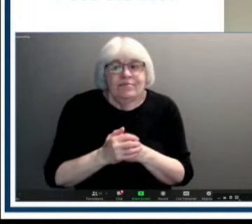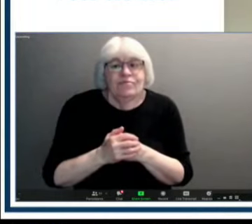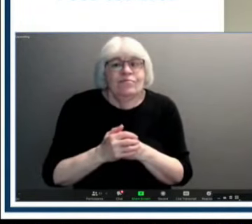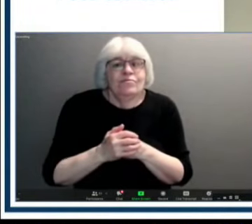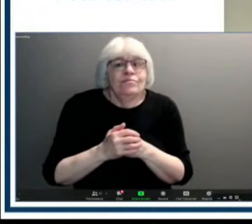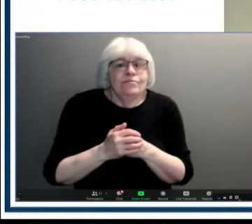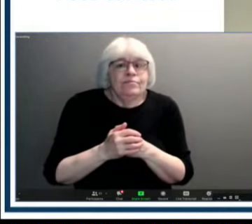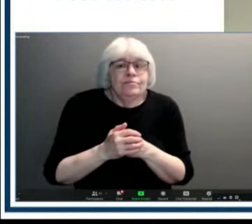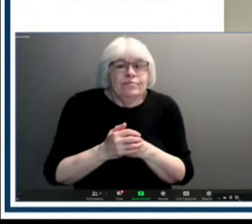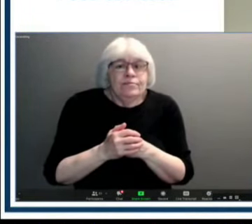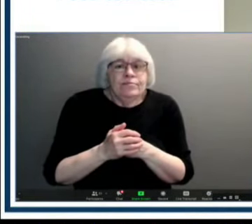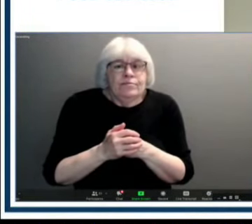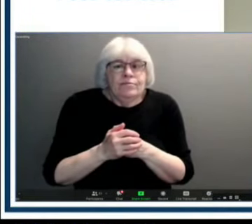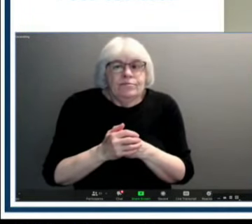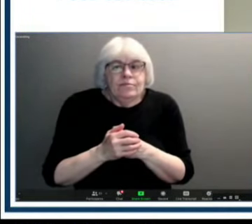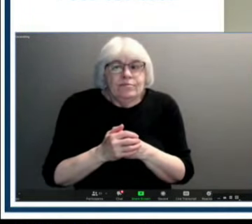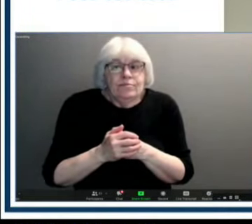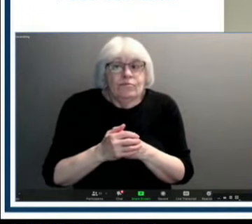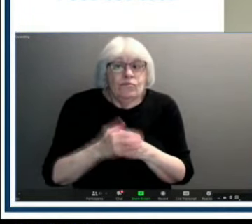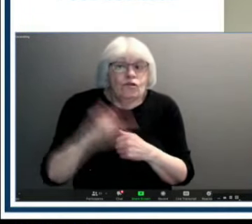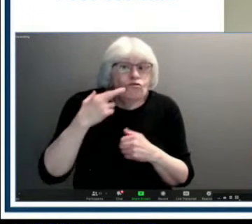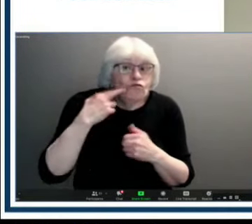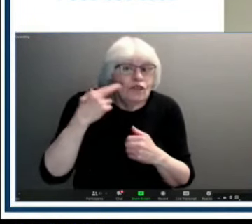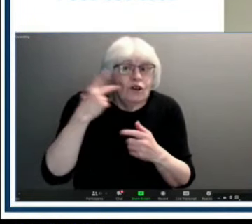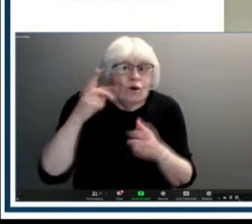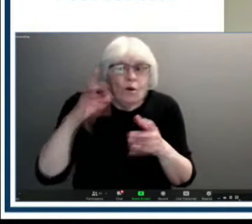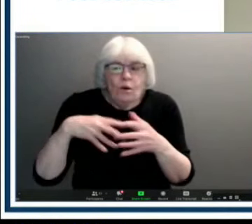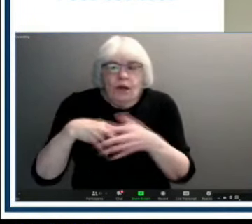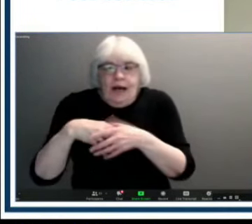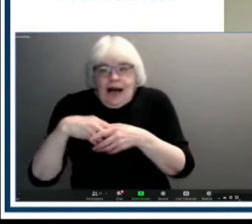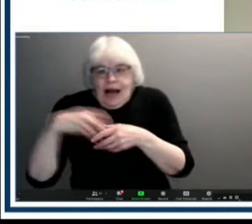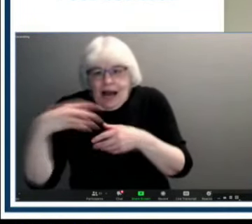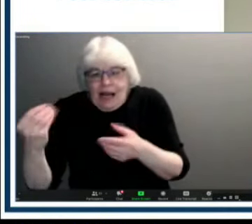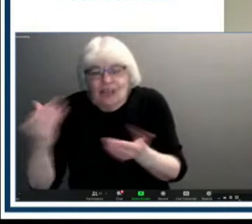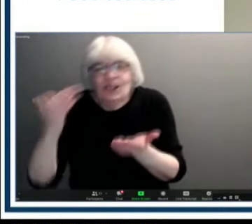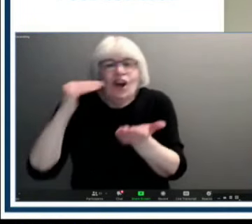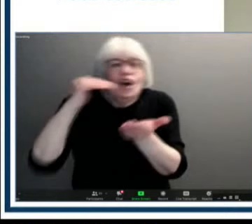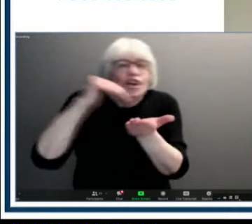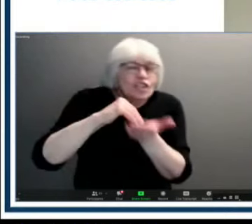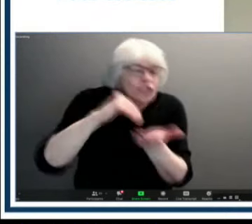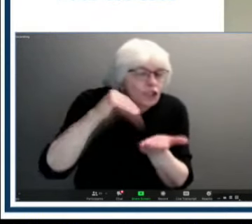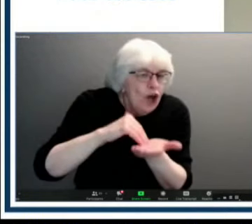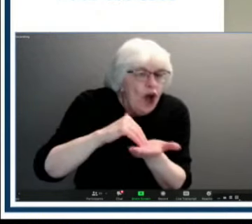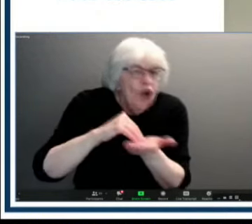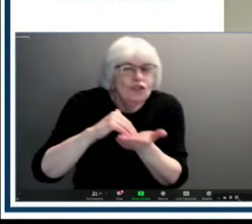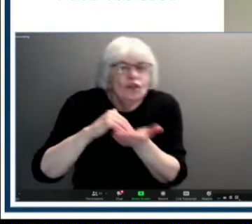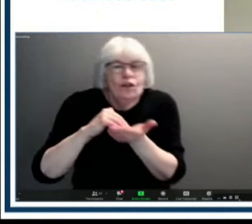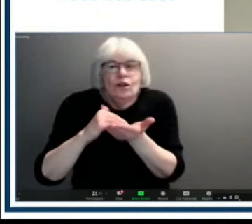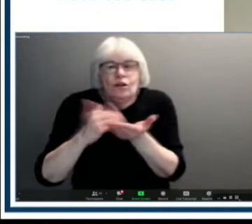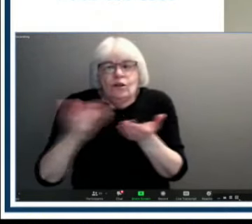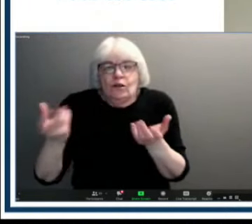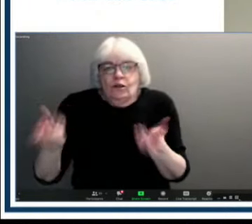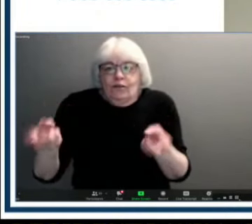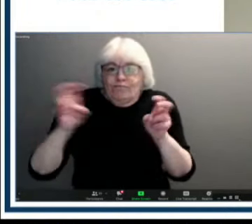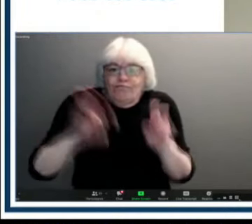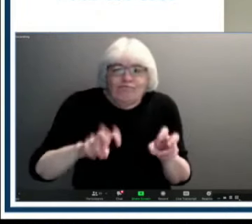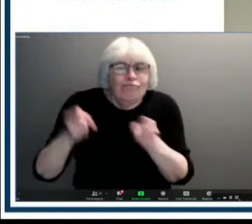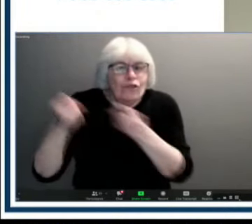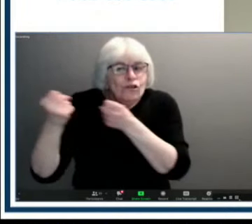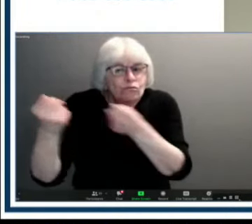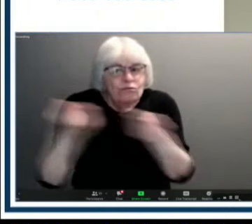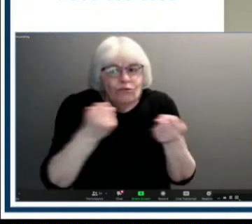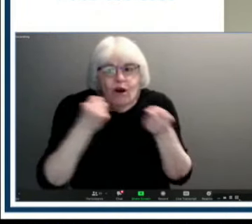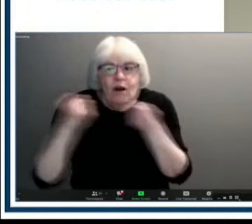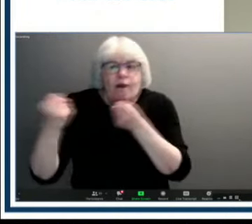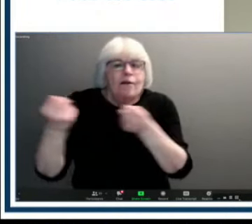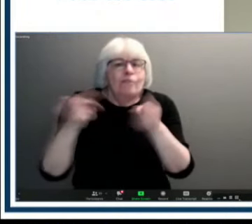medical appointments or for a drive in a facility vehicle, or a drive with one or both of